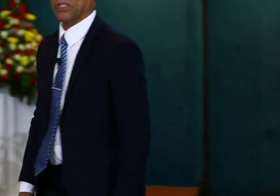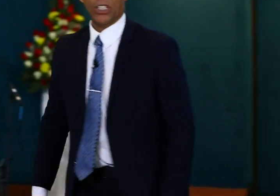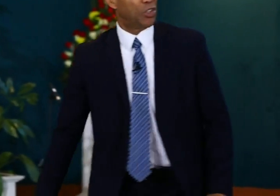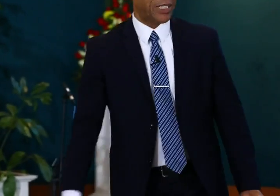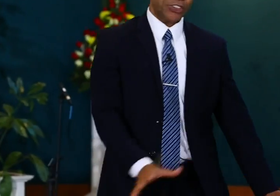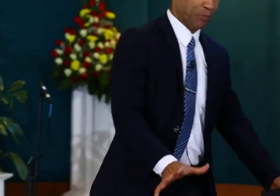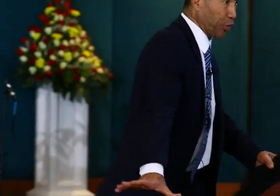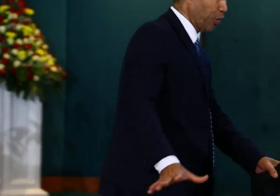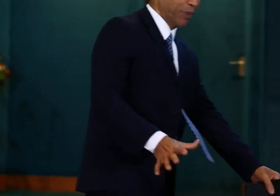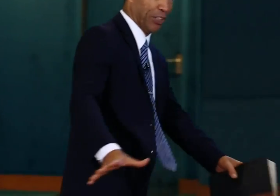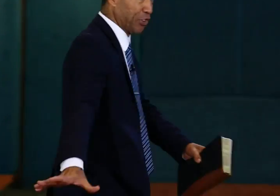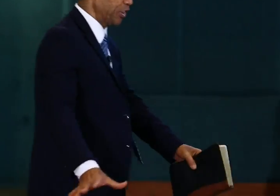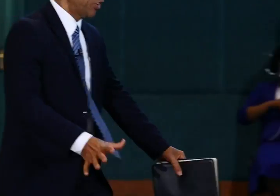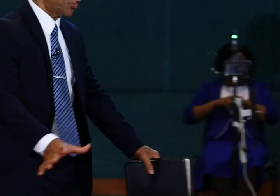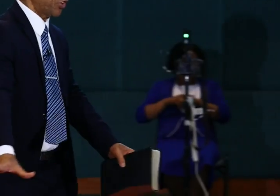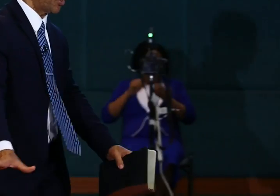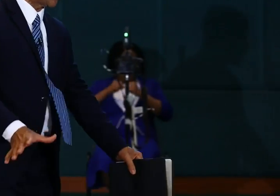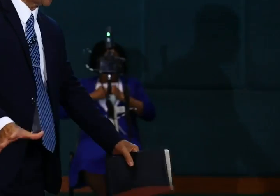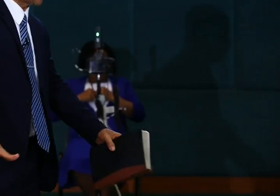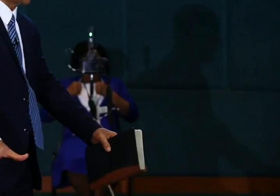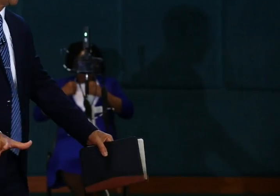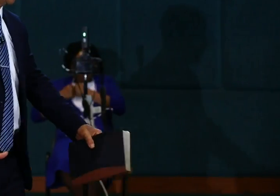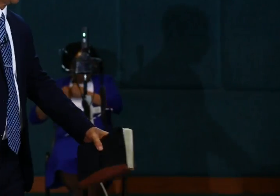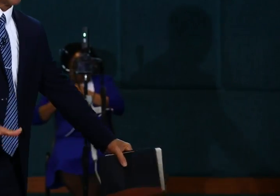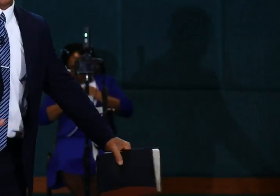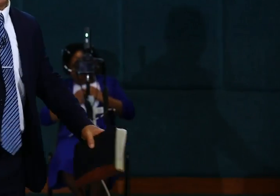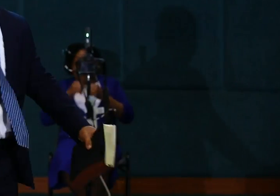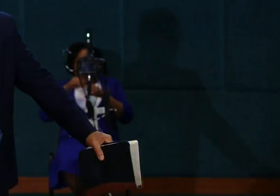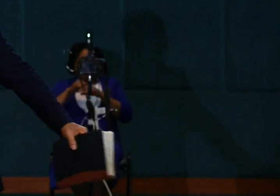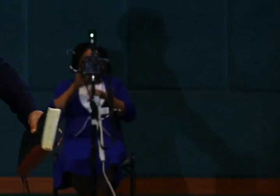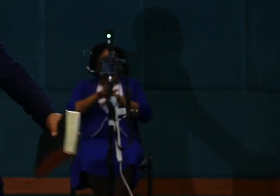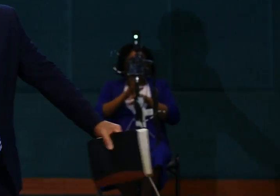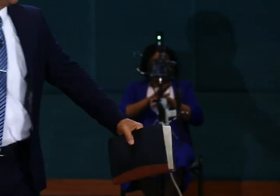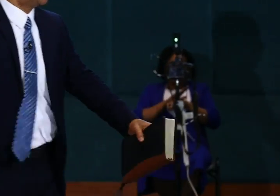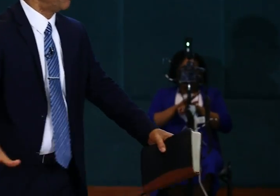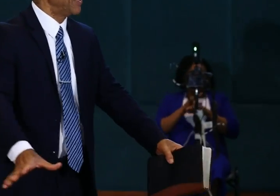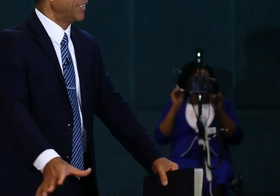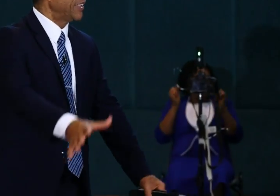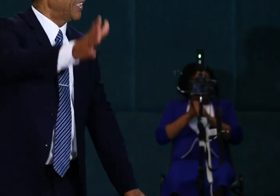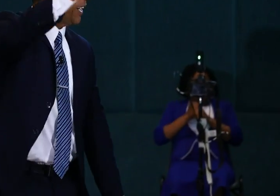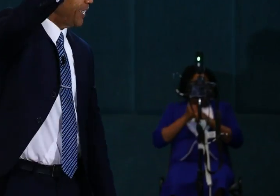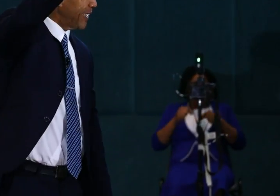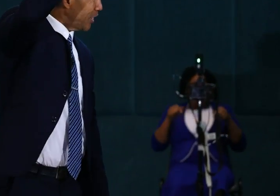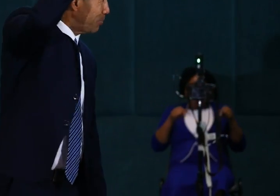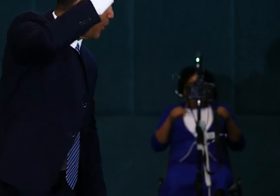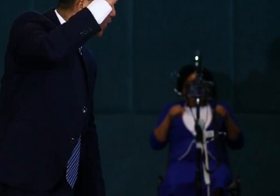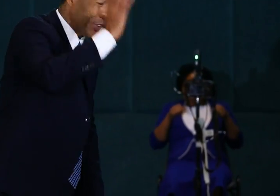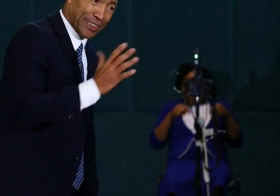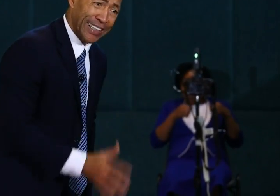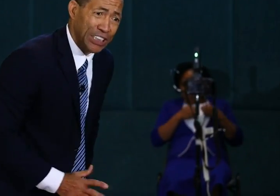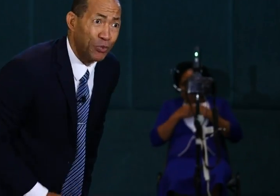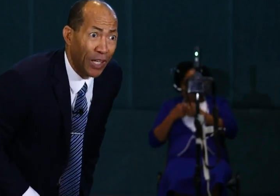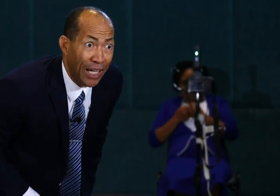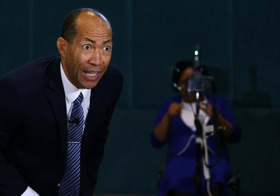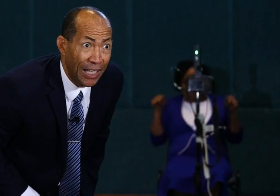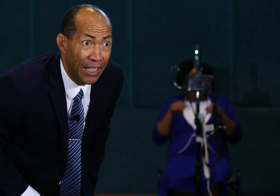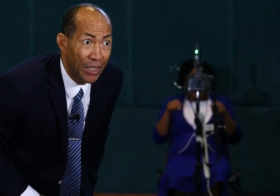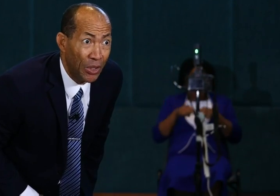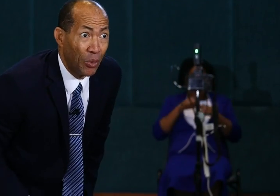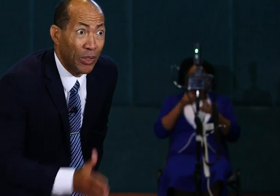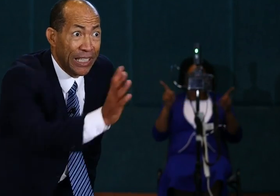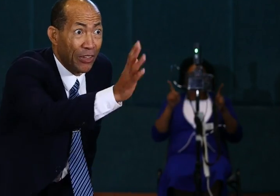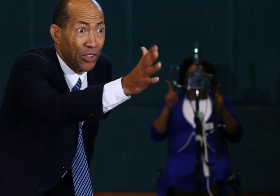times to come. You'll get some turbulence in the church. Don't let that shake you. The God that has brought us this